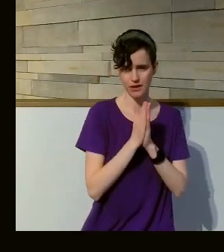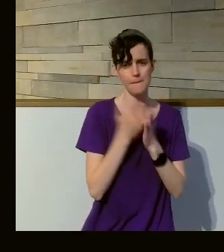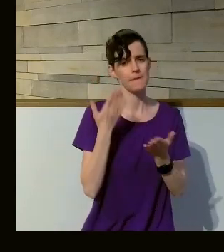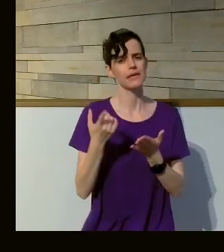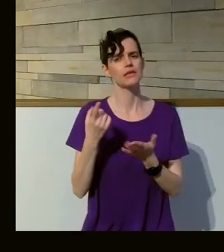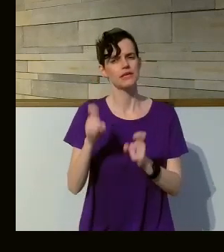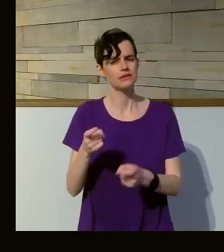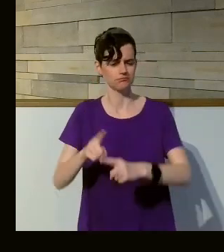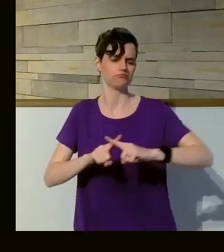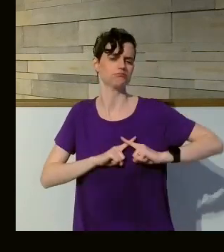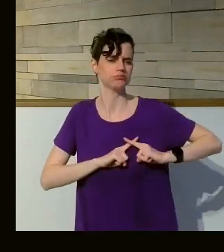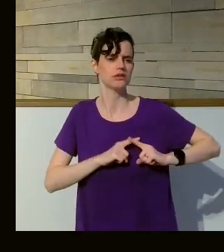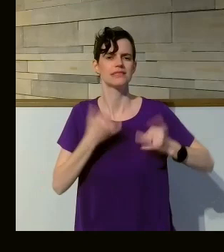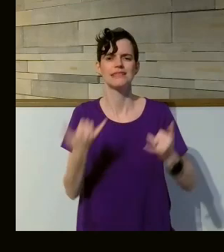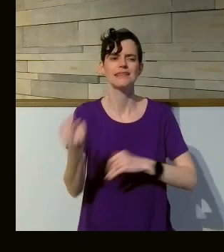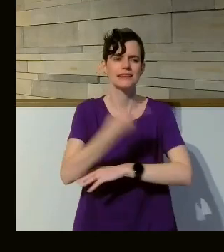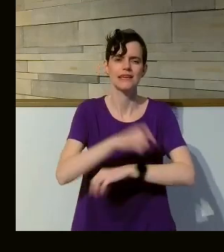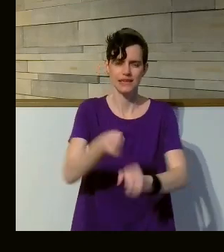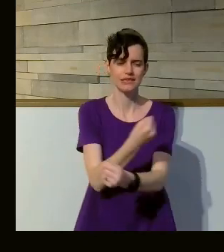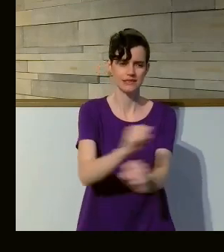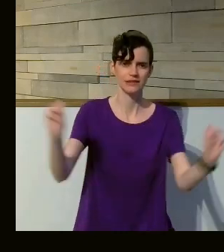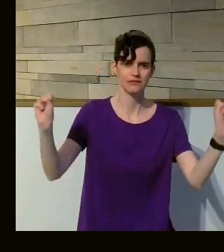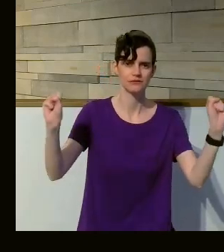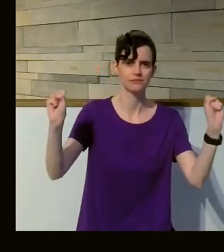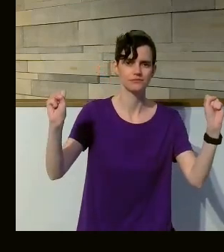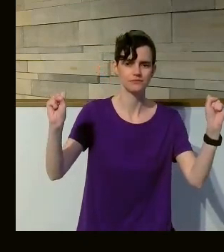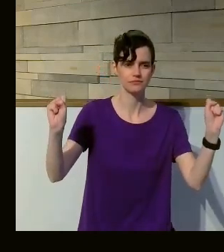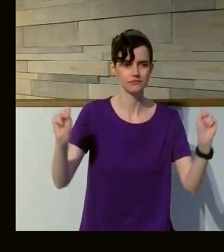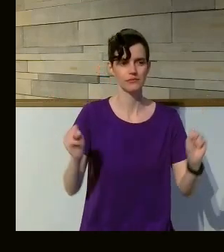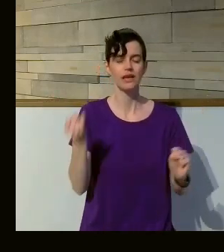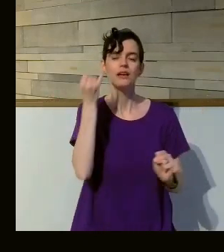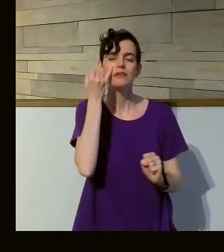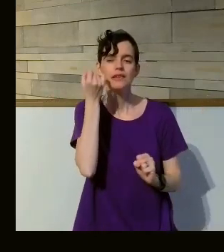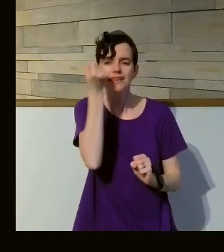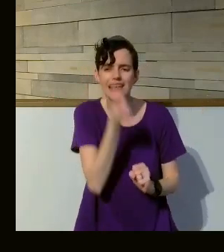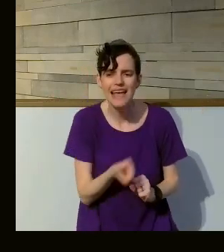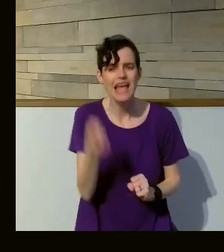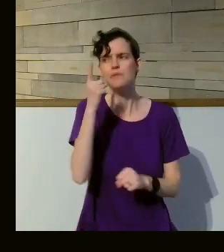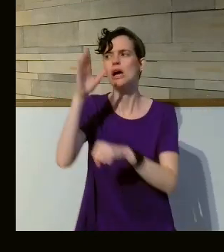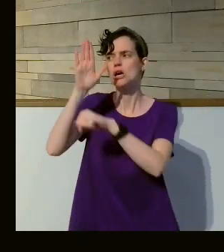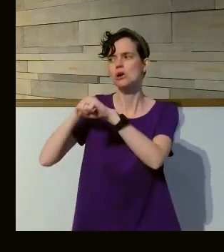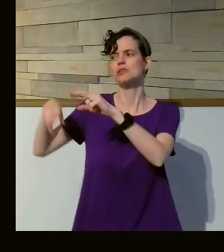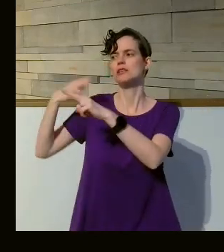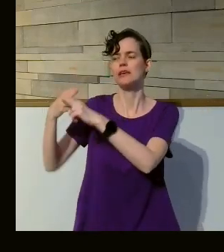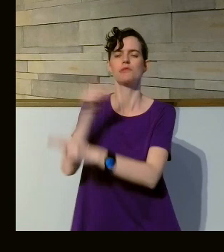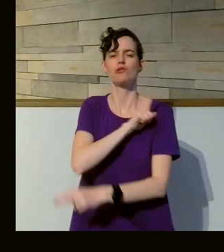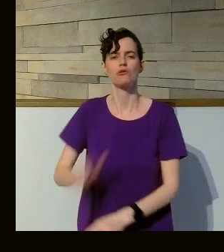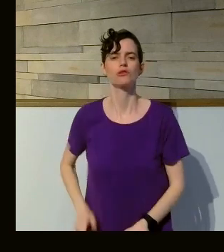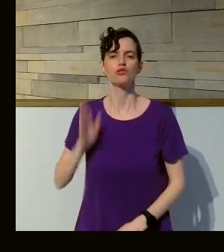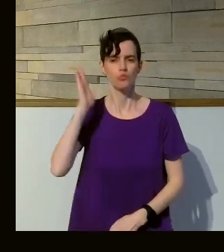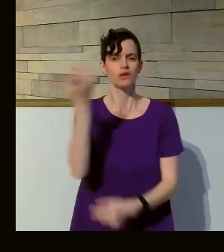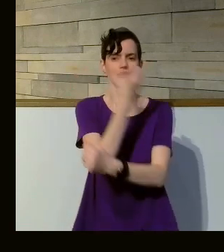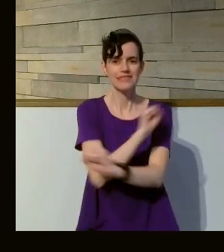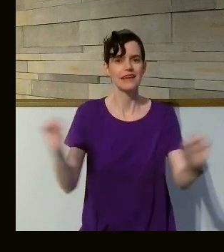life to Jesus. Today needs to be the day of your salvation. And folks, if anyone who calls upon the name of the Lord, you will be saved, is what Romans